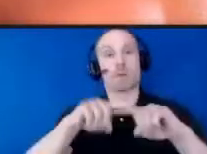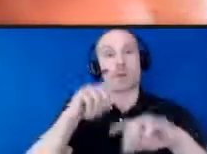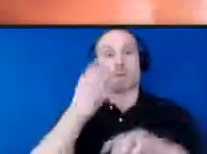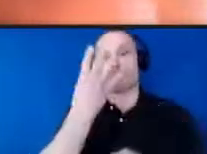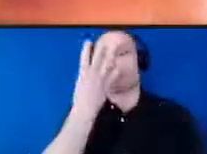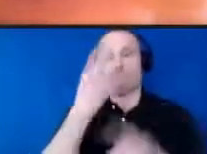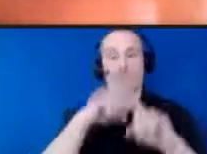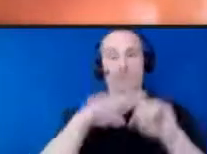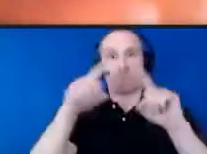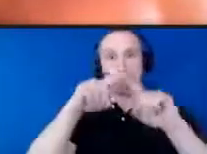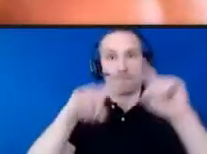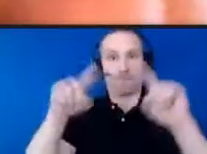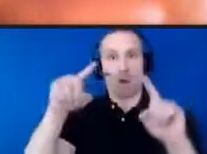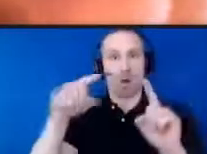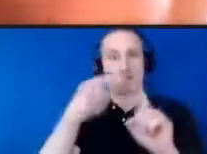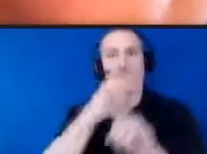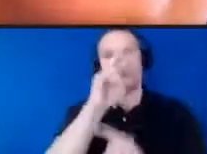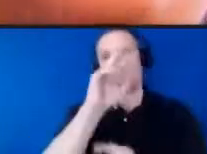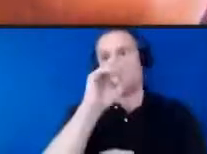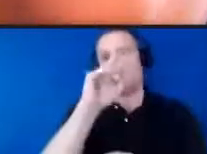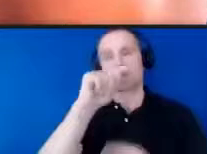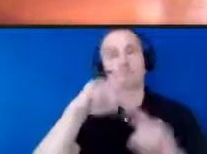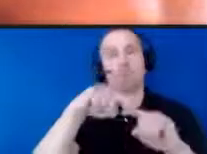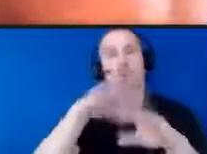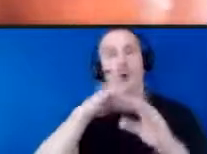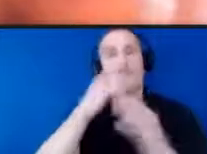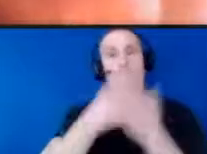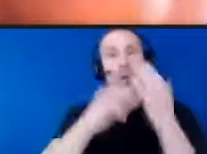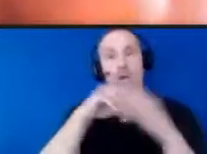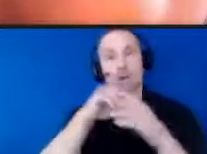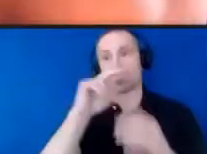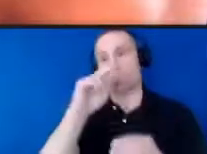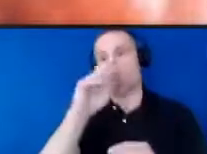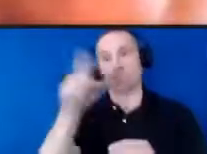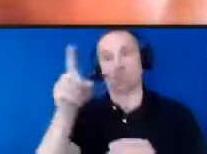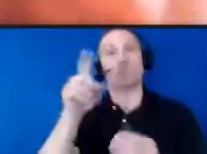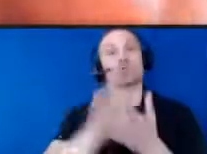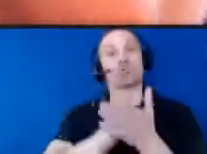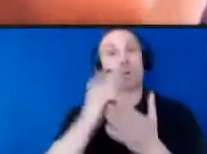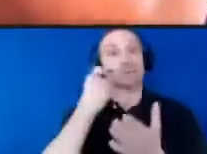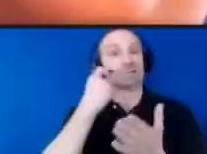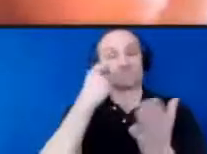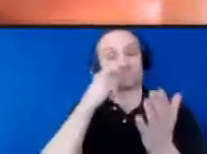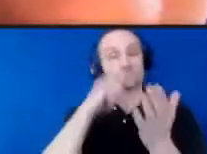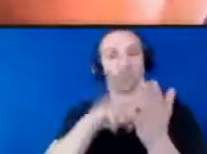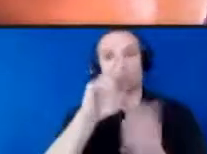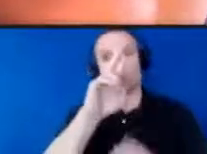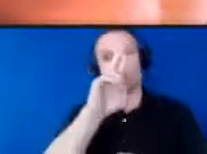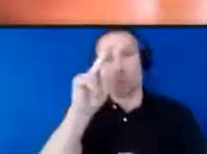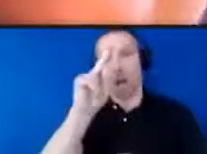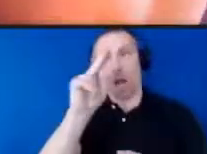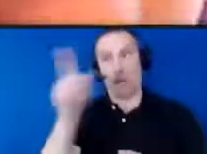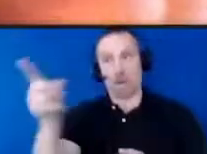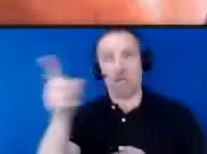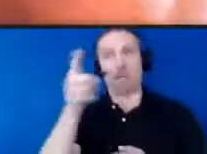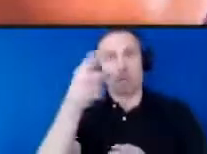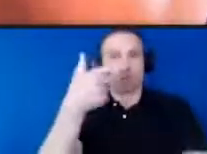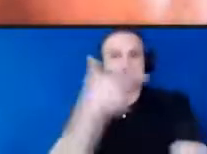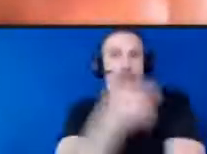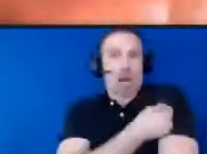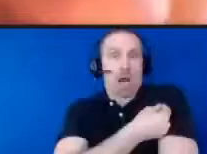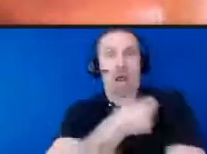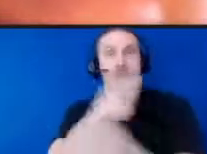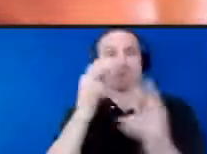York strain just detected, the United Kingdom strain, which the vaccines work very, very well against. The South